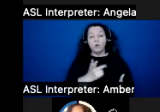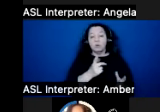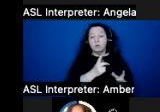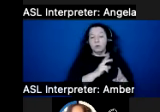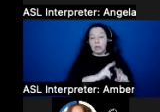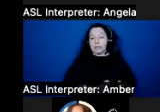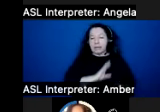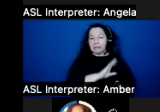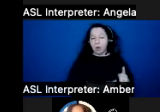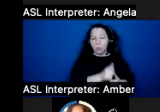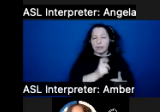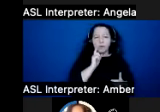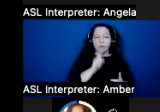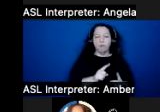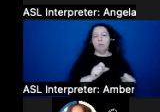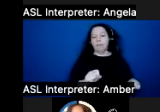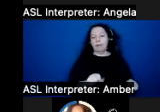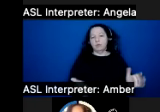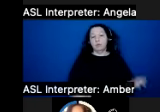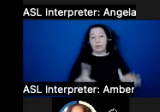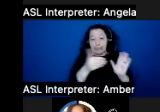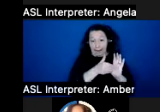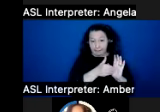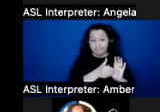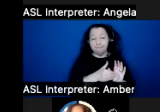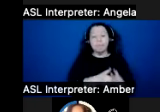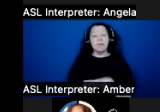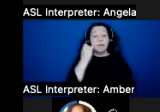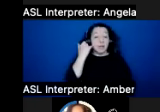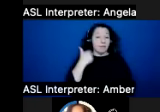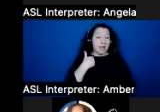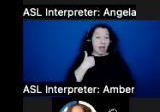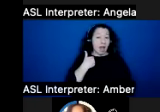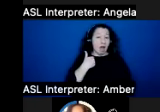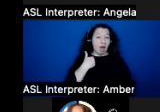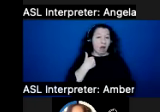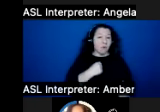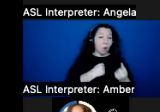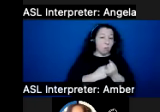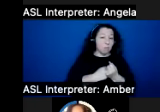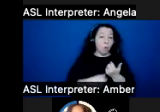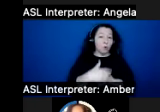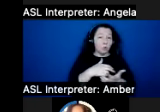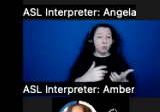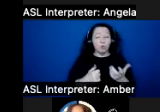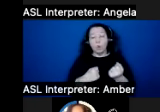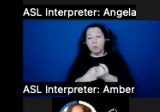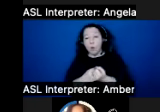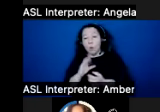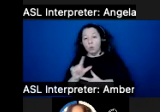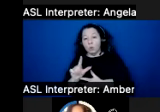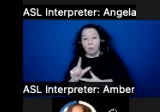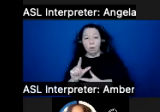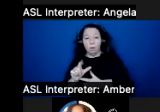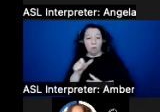to reoffend, if they have a pro-social or a pro-criminal attitude, if they'd